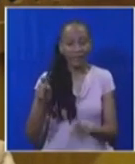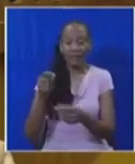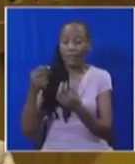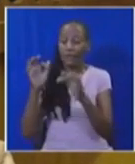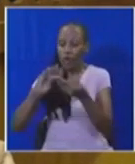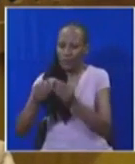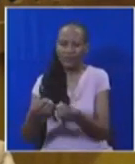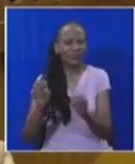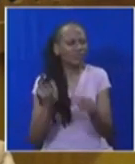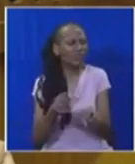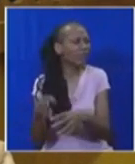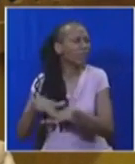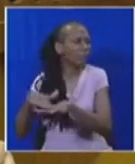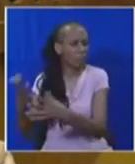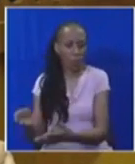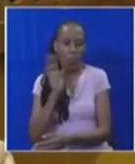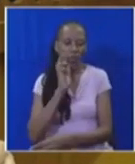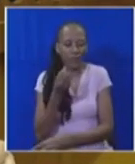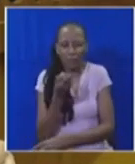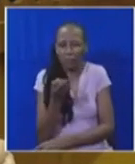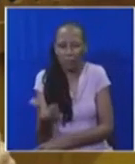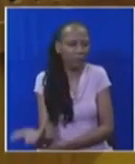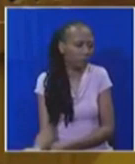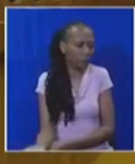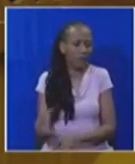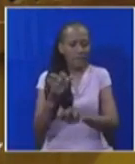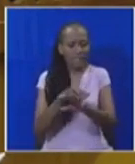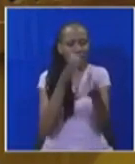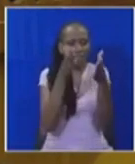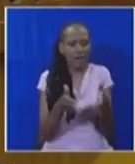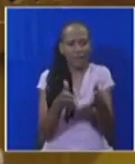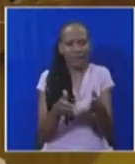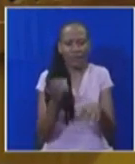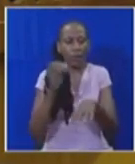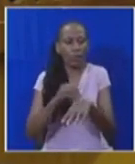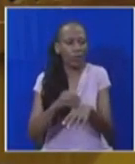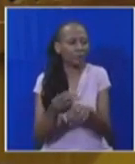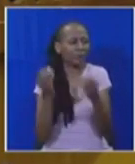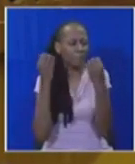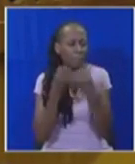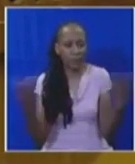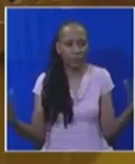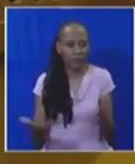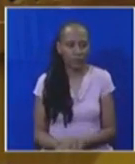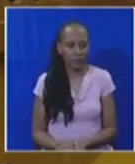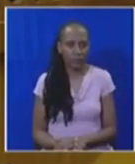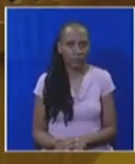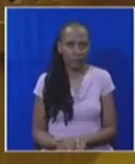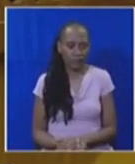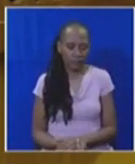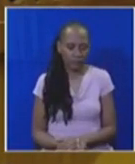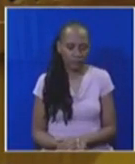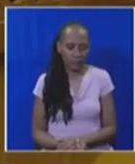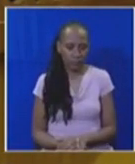see communities facing extreme water shortages and farmers across our country in a battle for survival. The actions of